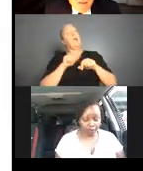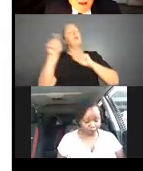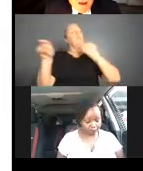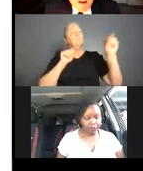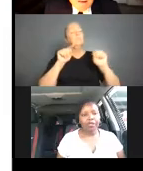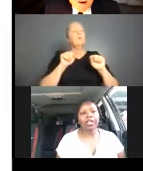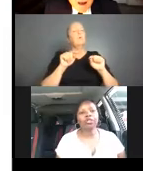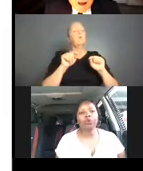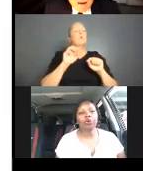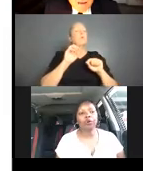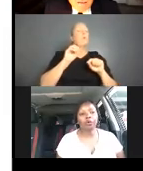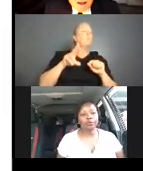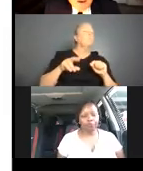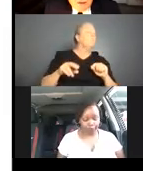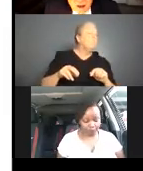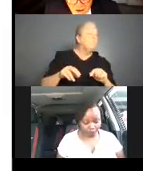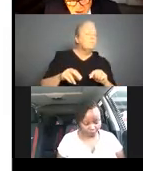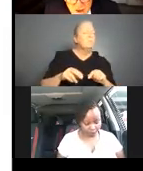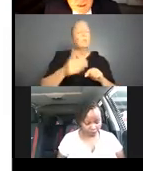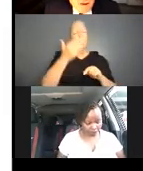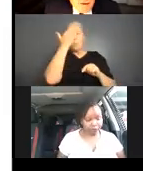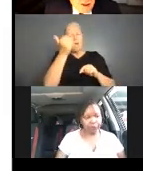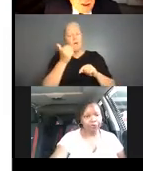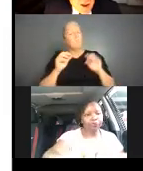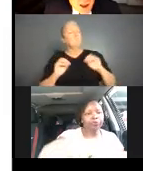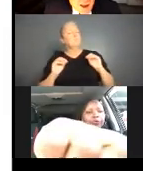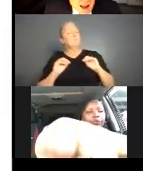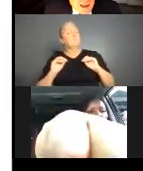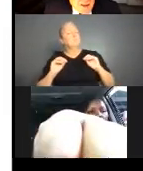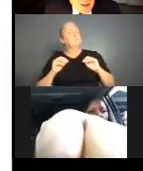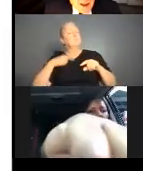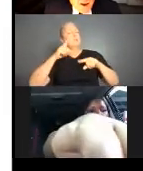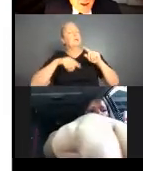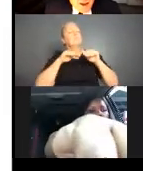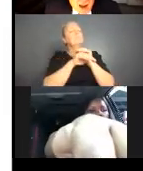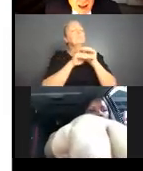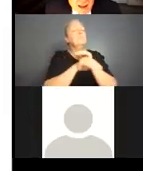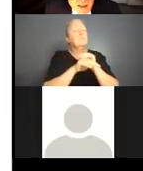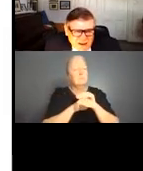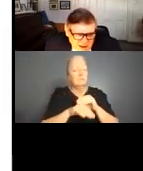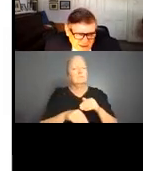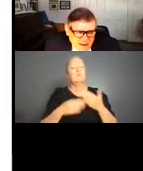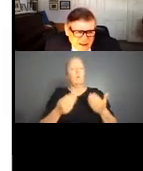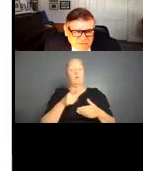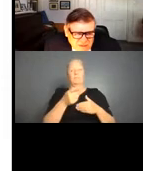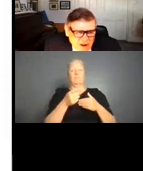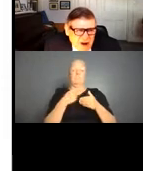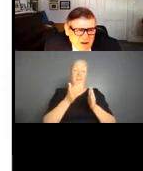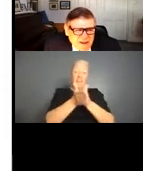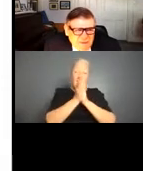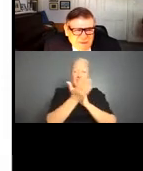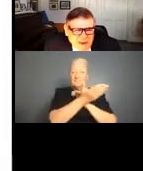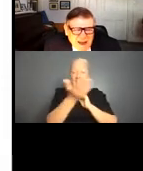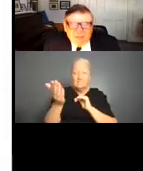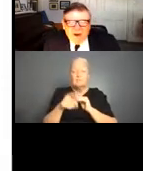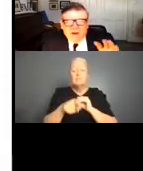available? Thank Okay. you. Thank you, Sarah. So this is our next activity on the chat. So I'll go over it